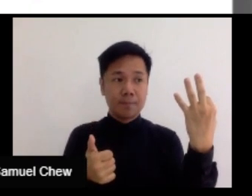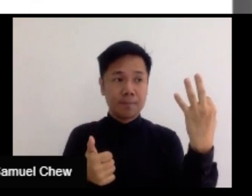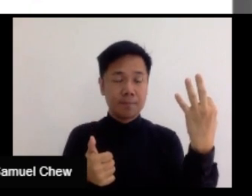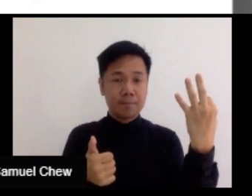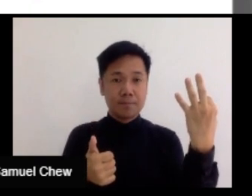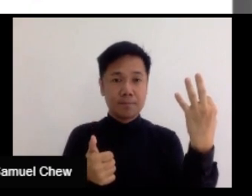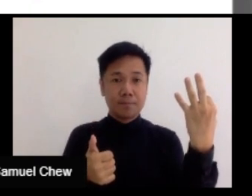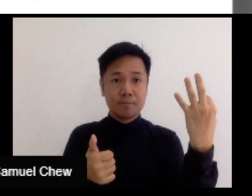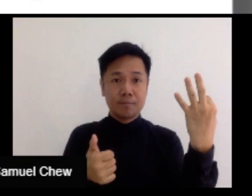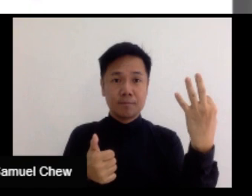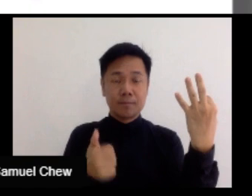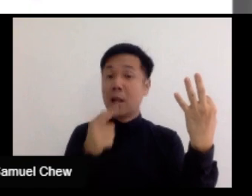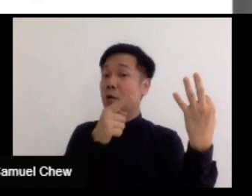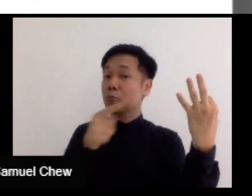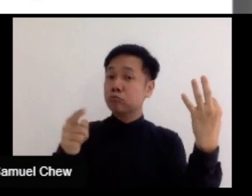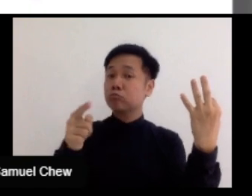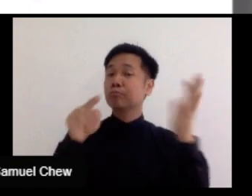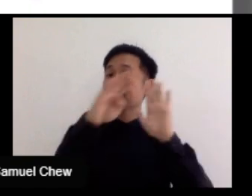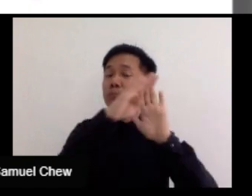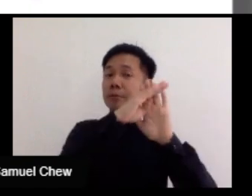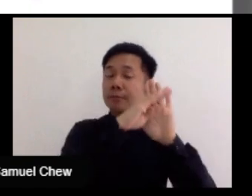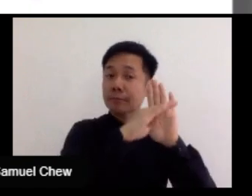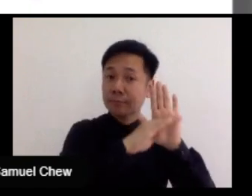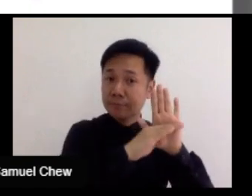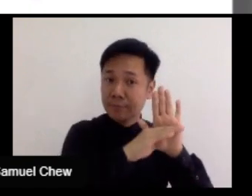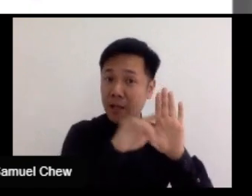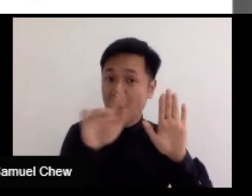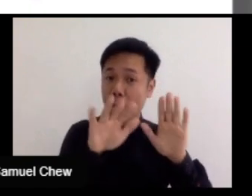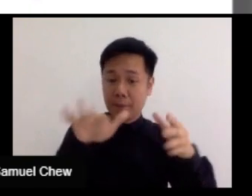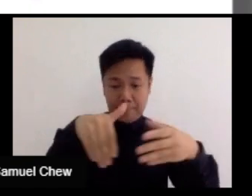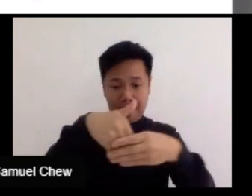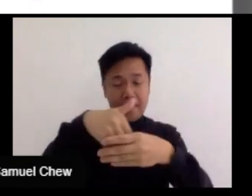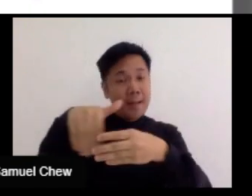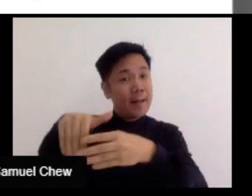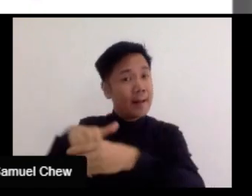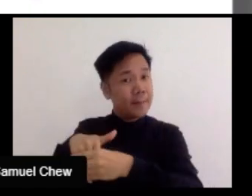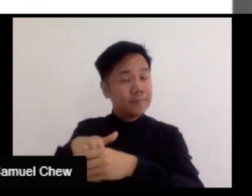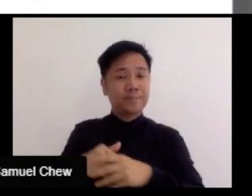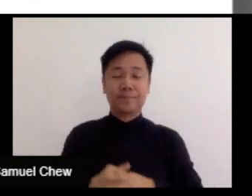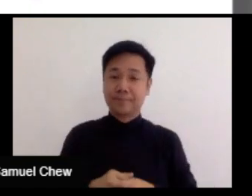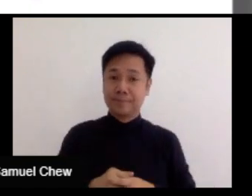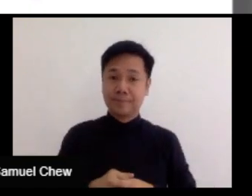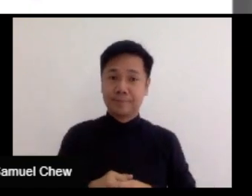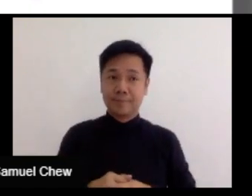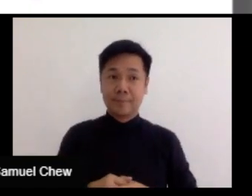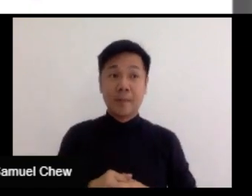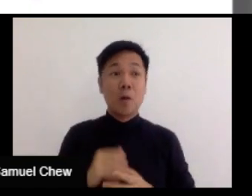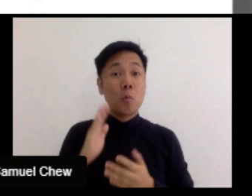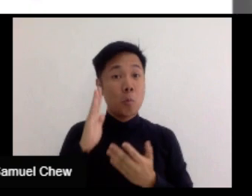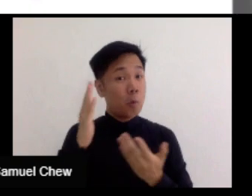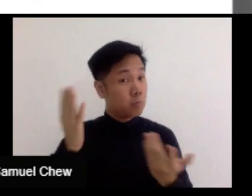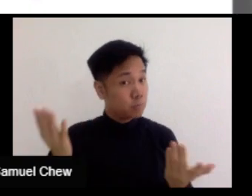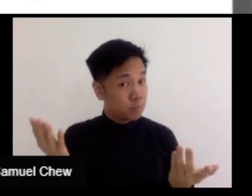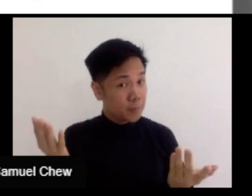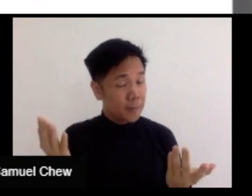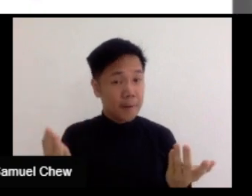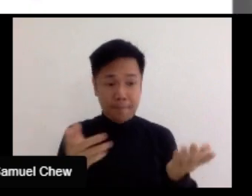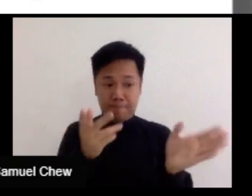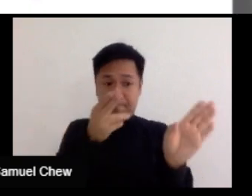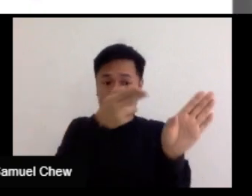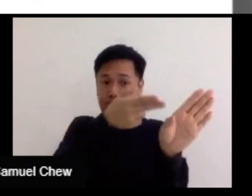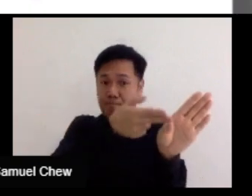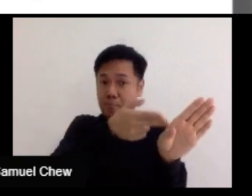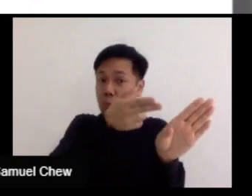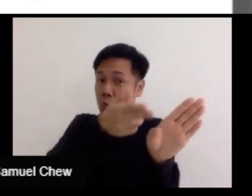It contains the list of member states who participated in the